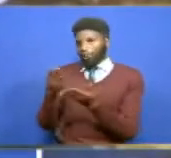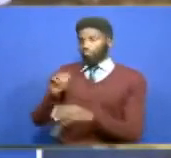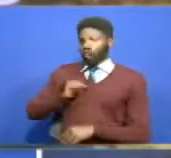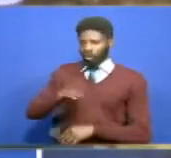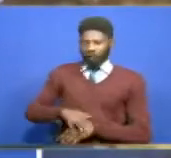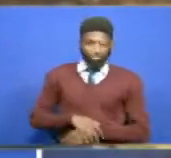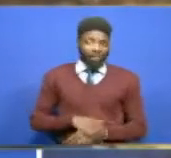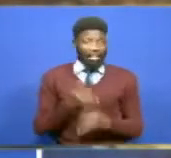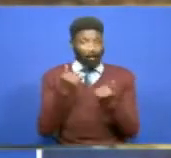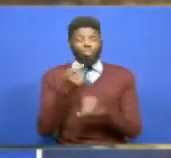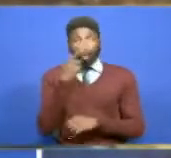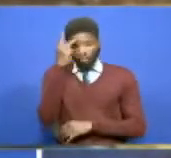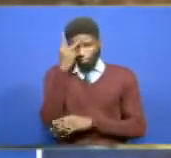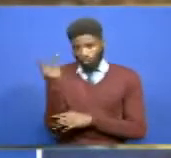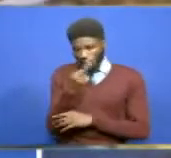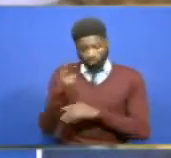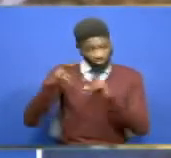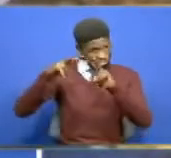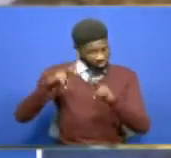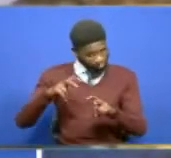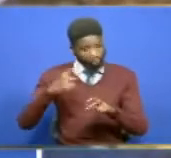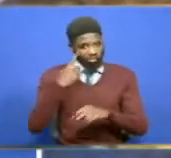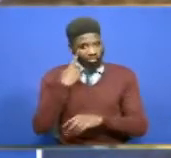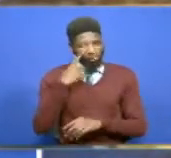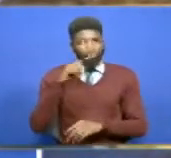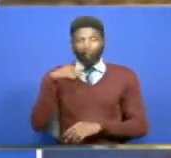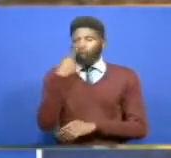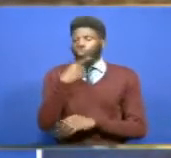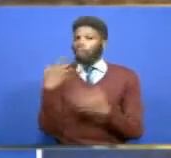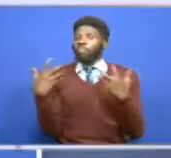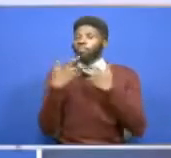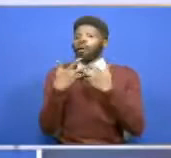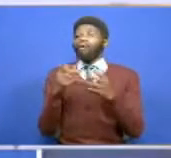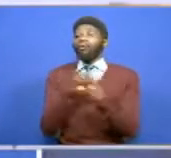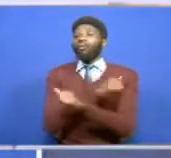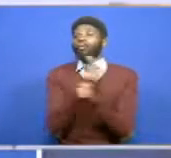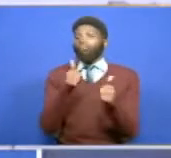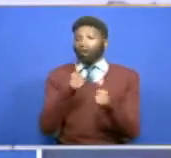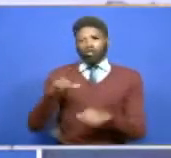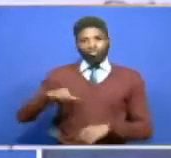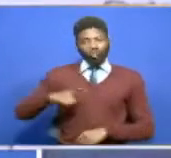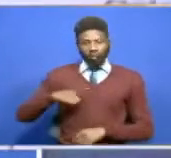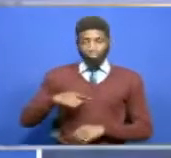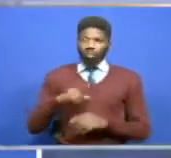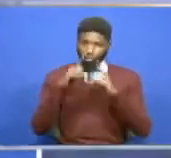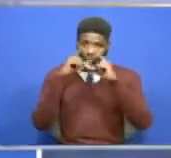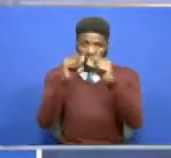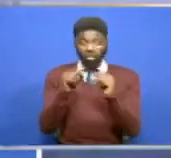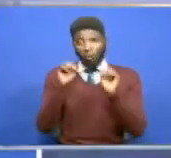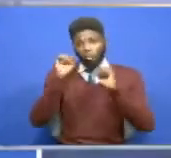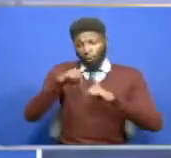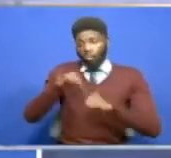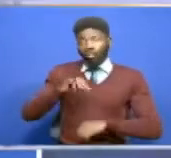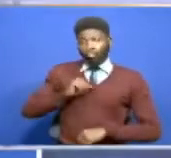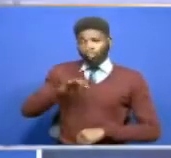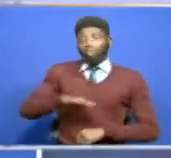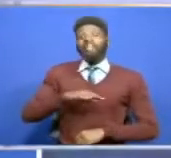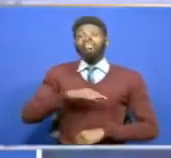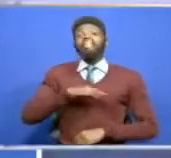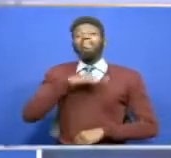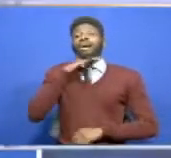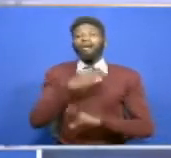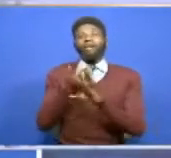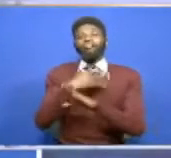determine who is more compatible to be her donor, noting that baby Eliana might not see her second birthday if the transplant is not done as soon